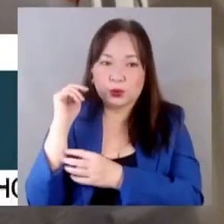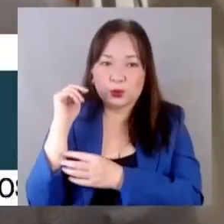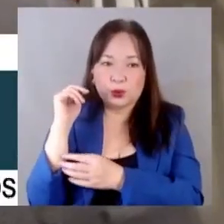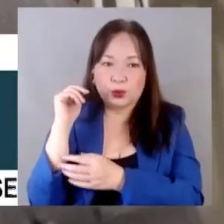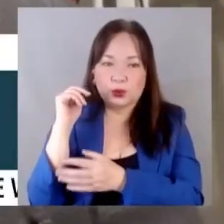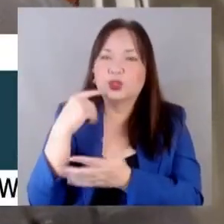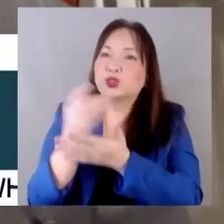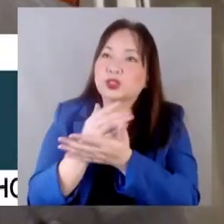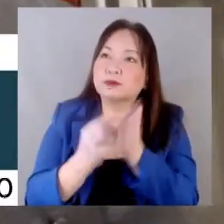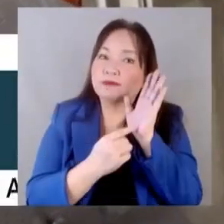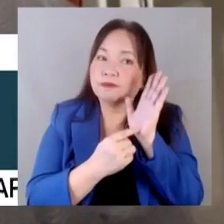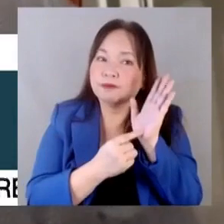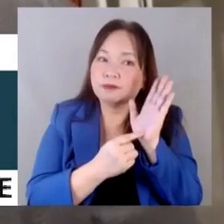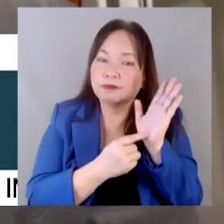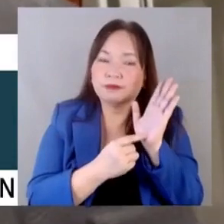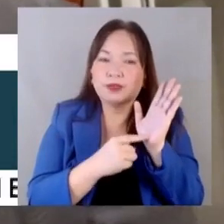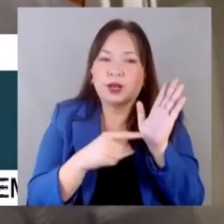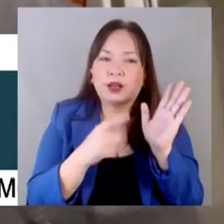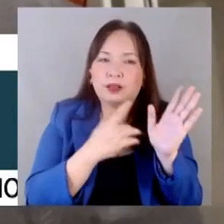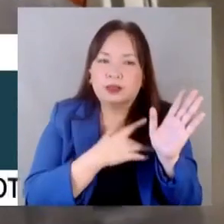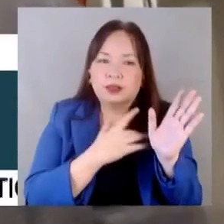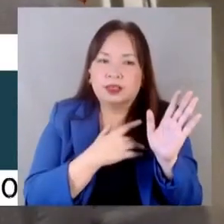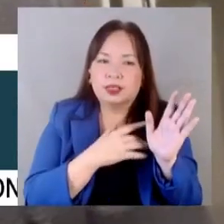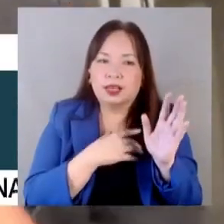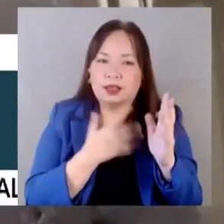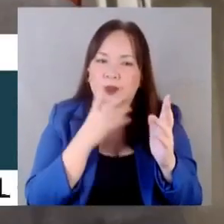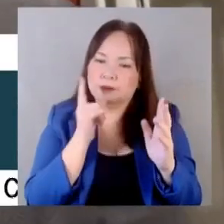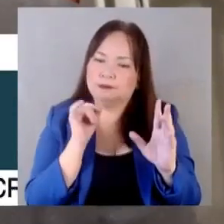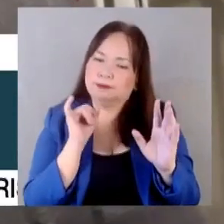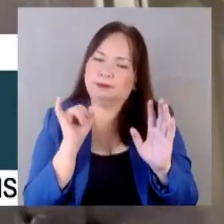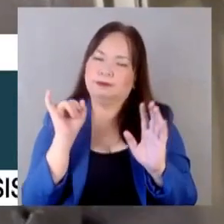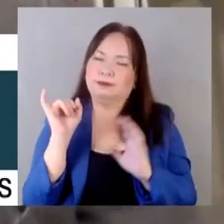share the feeling of a luxury,